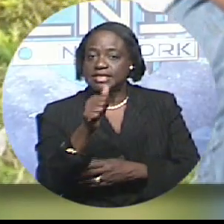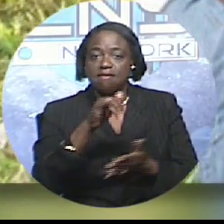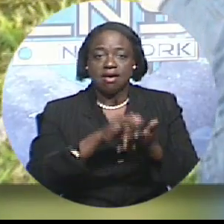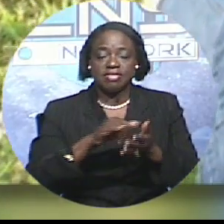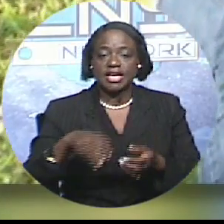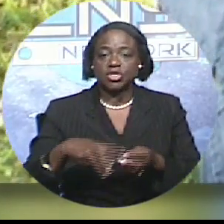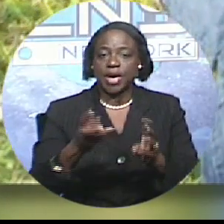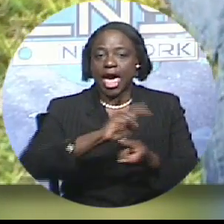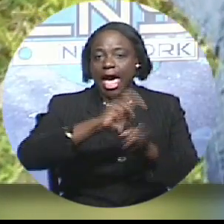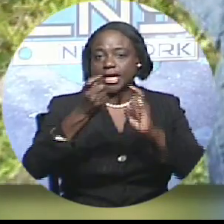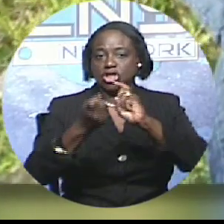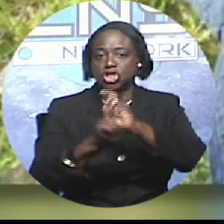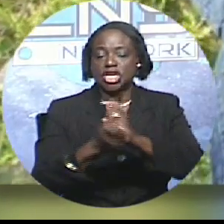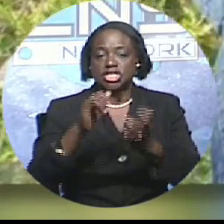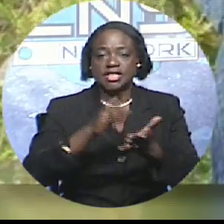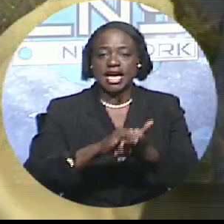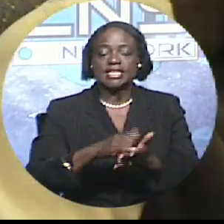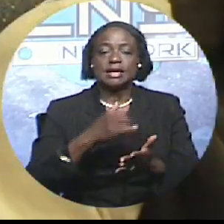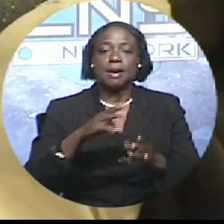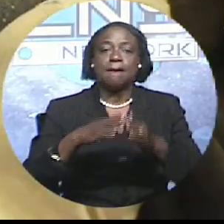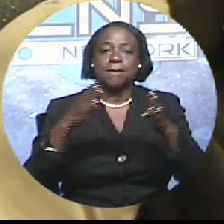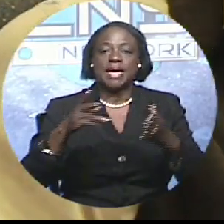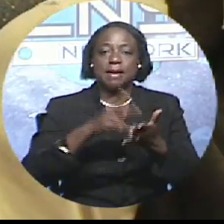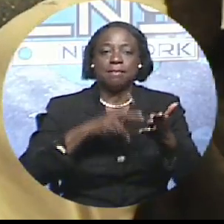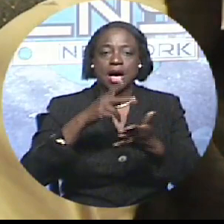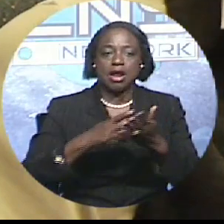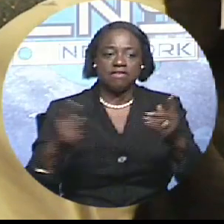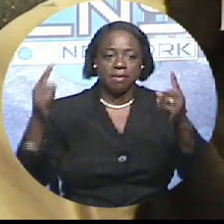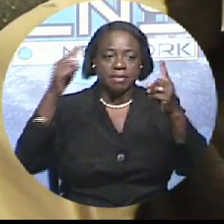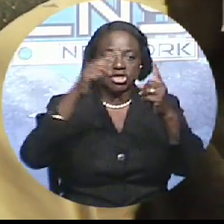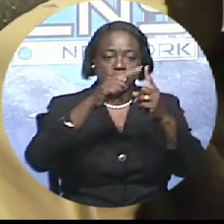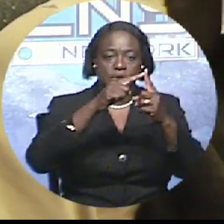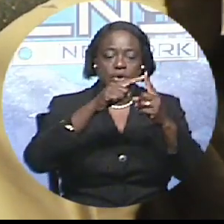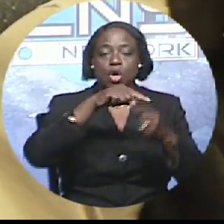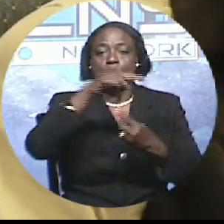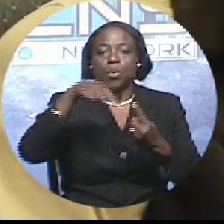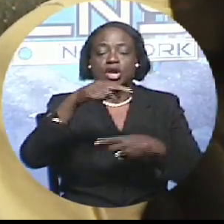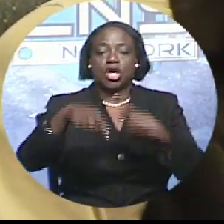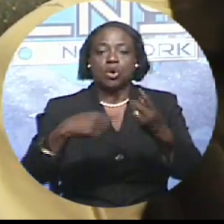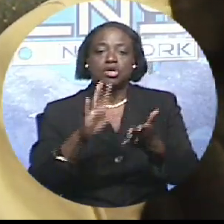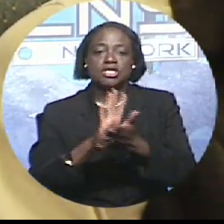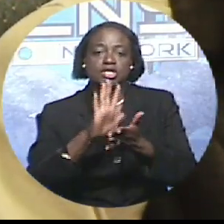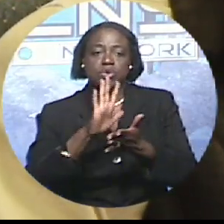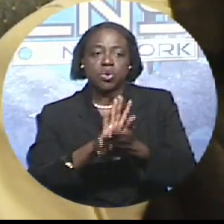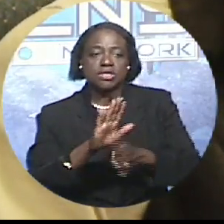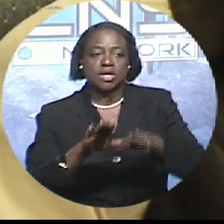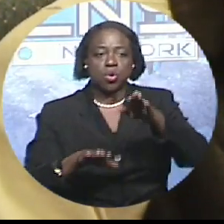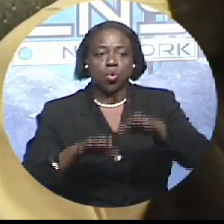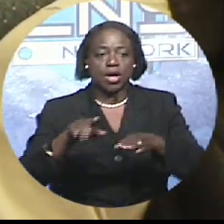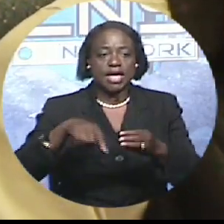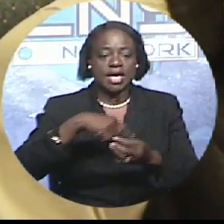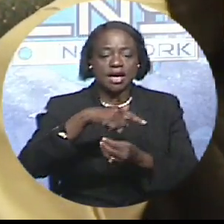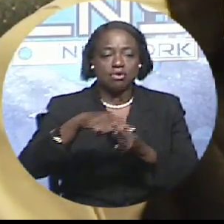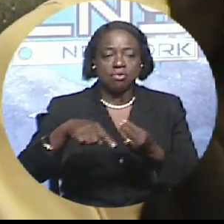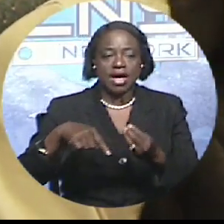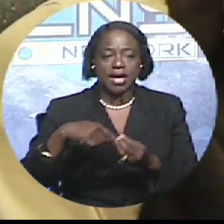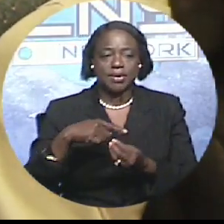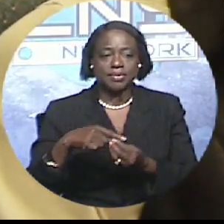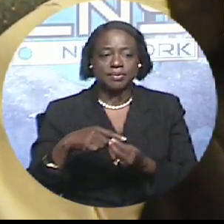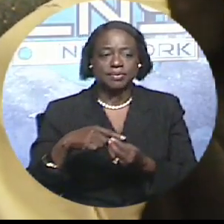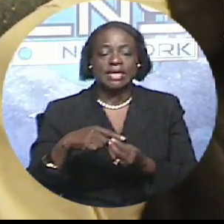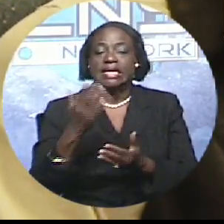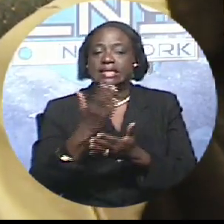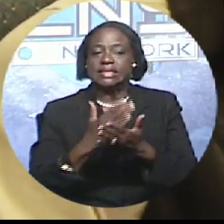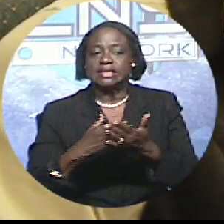that is a big part of her mission. When we go to the schools and when we are walking around, I would encounter girls.